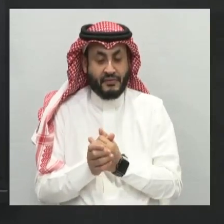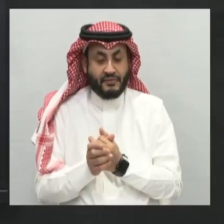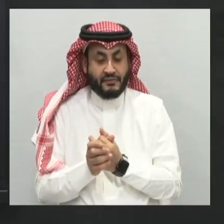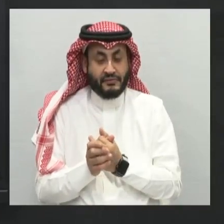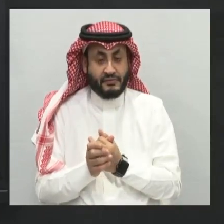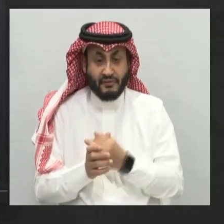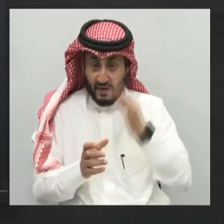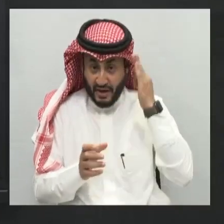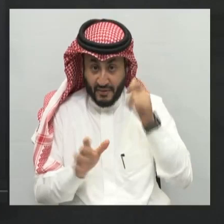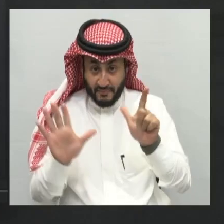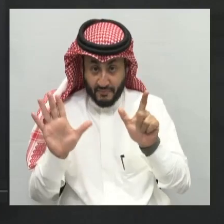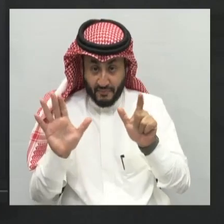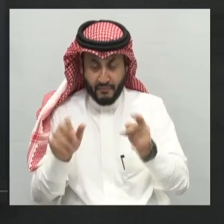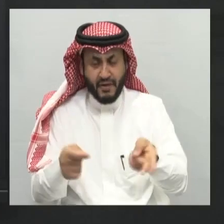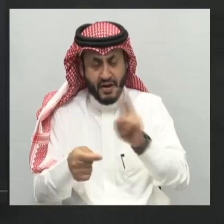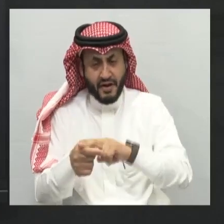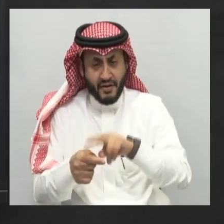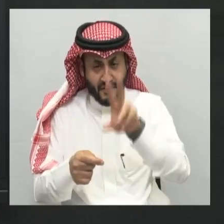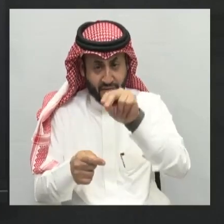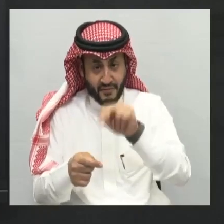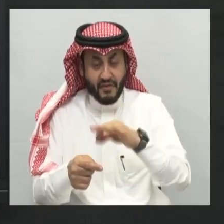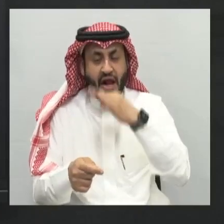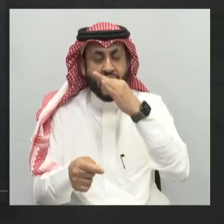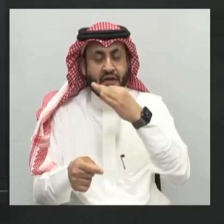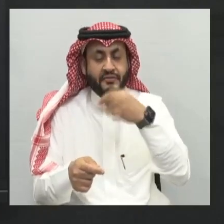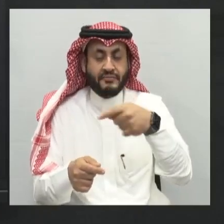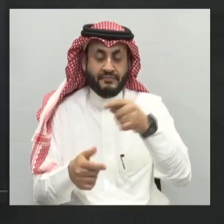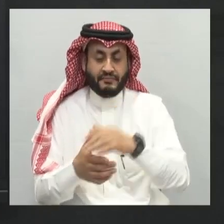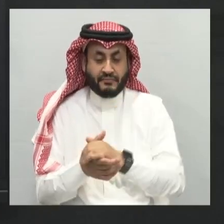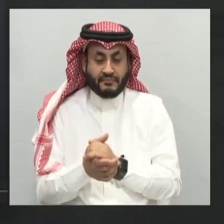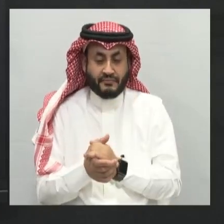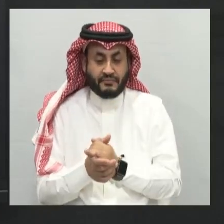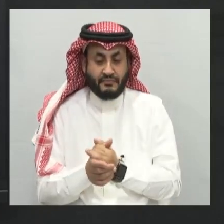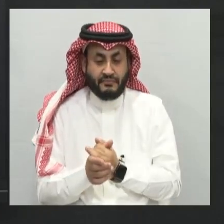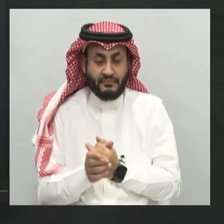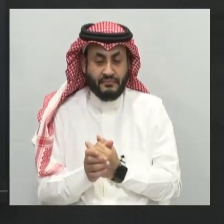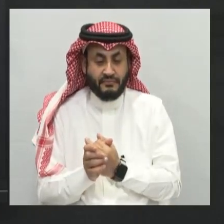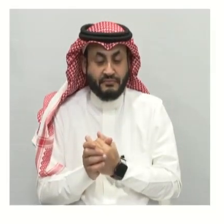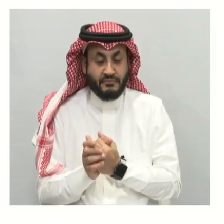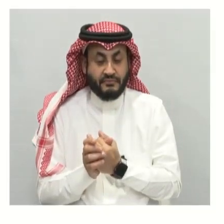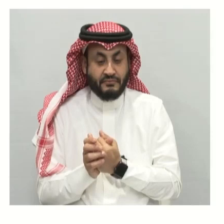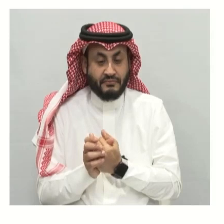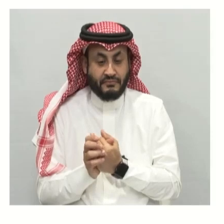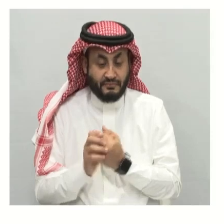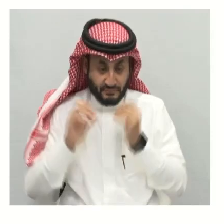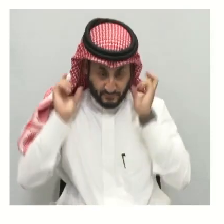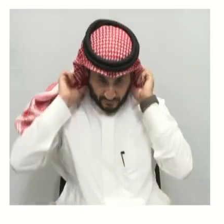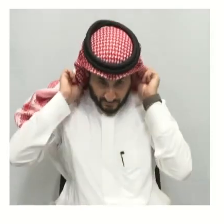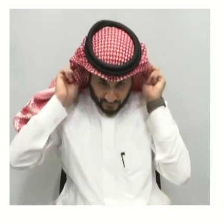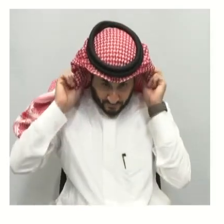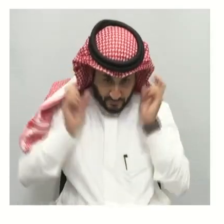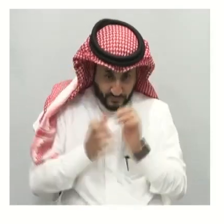days of the week, you're going to repeat, okay, so that you can practice saying them correctly.